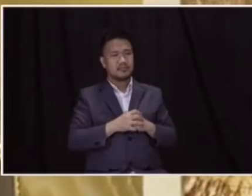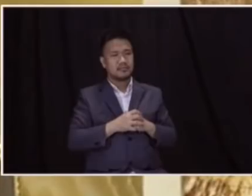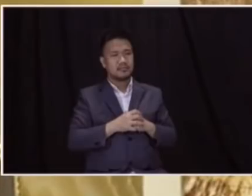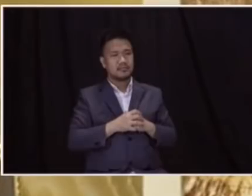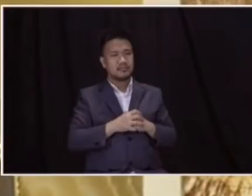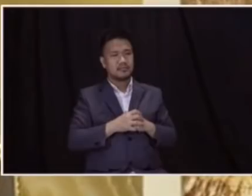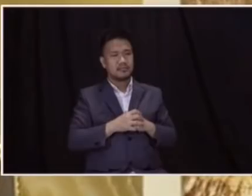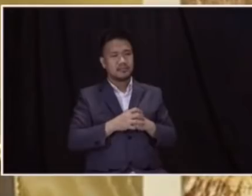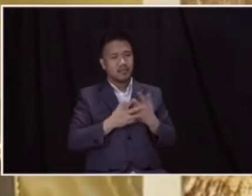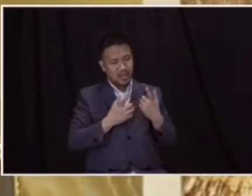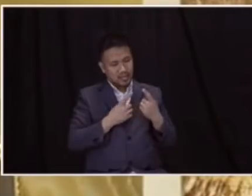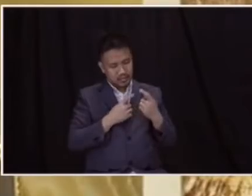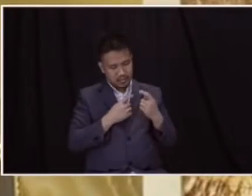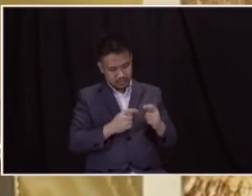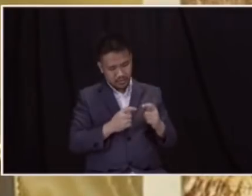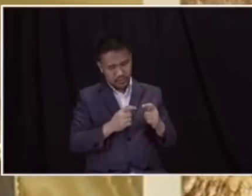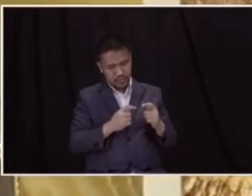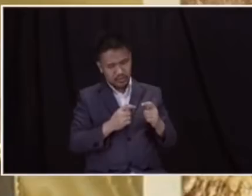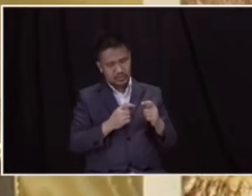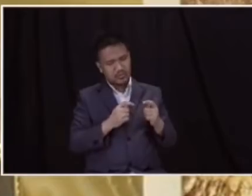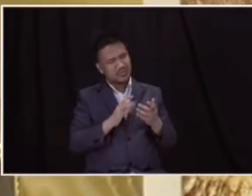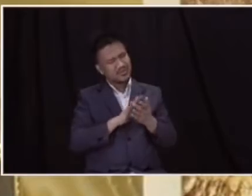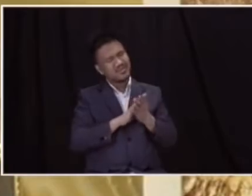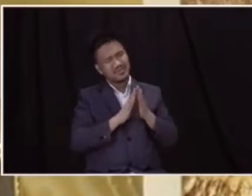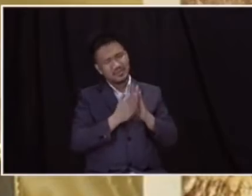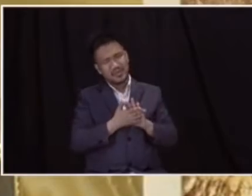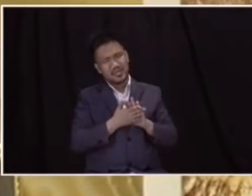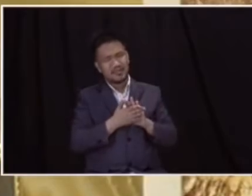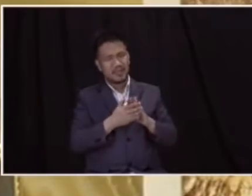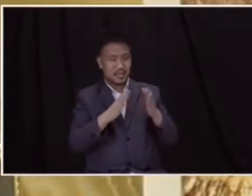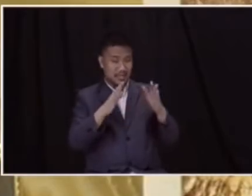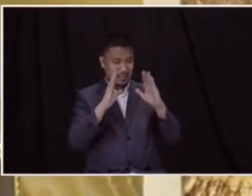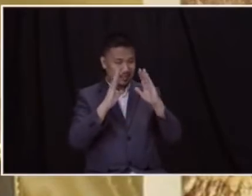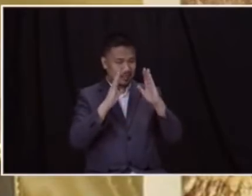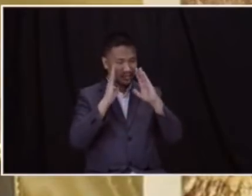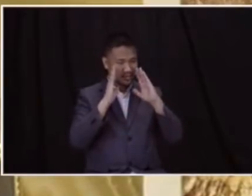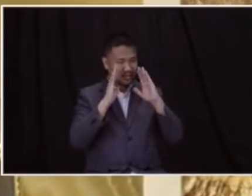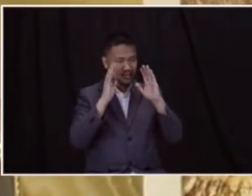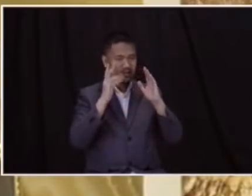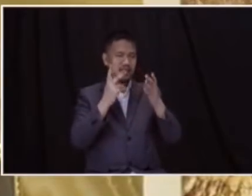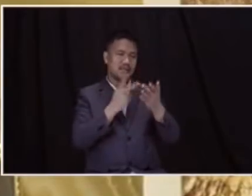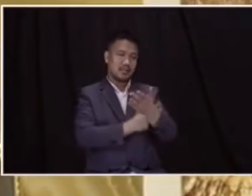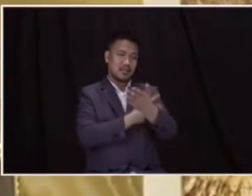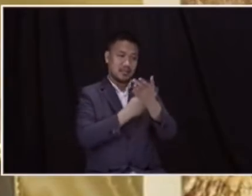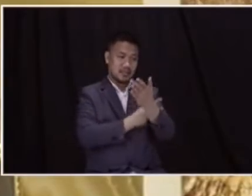I tried to be a listening shepherd to you.